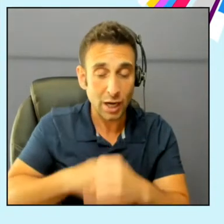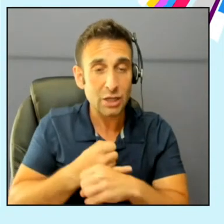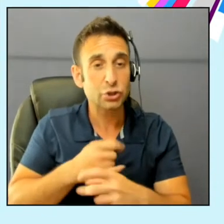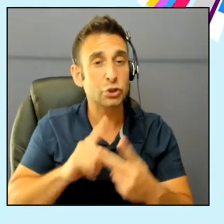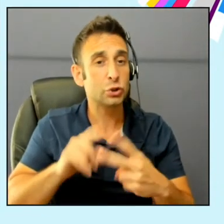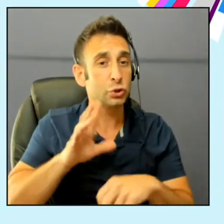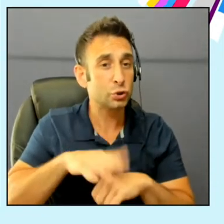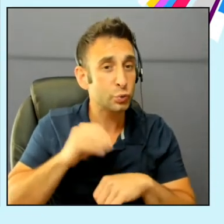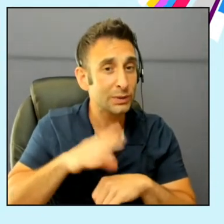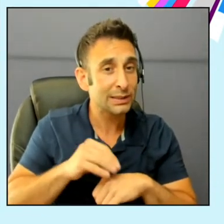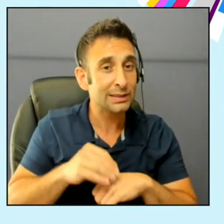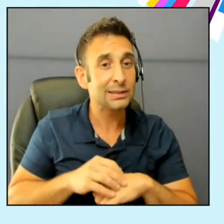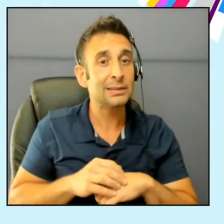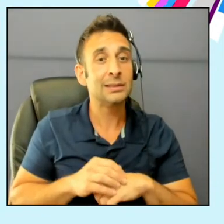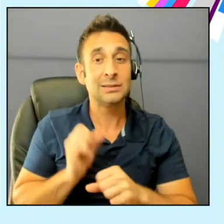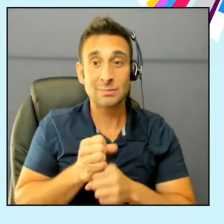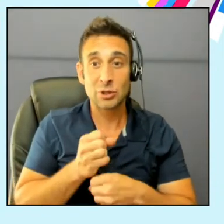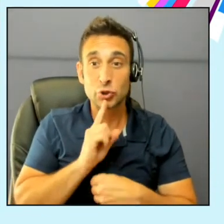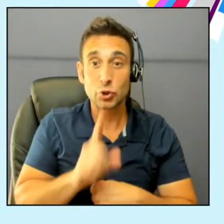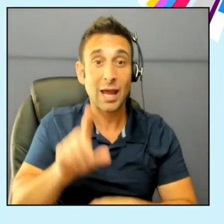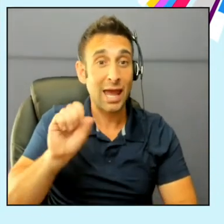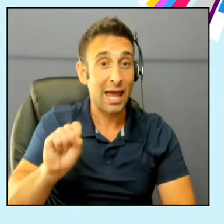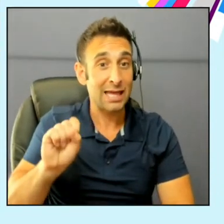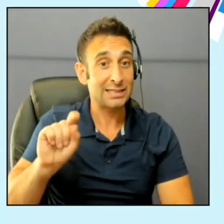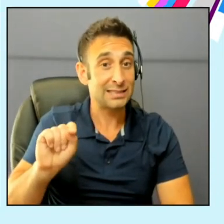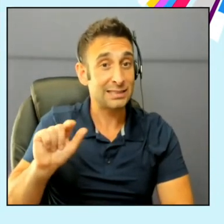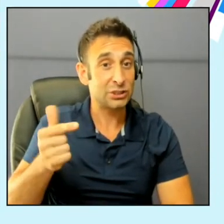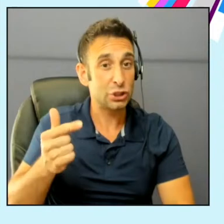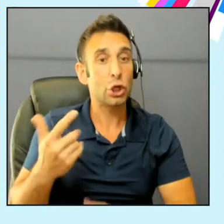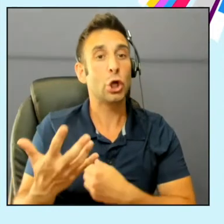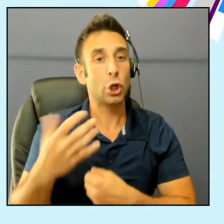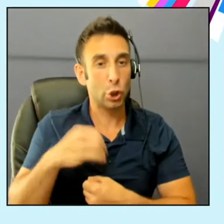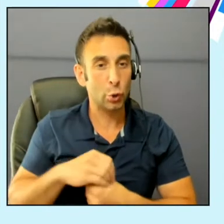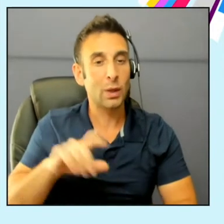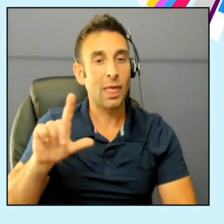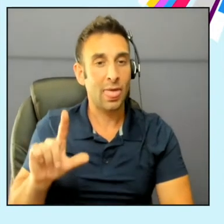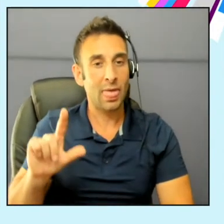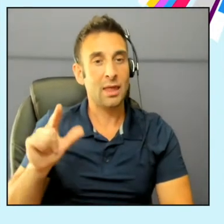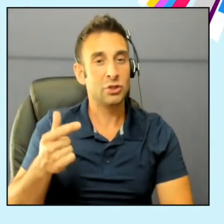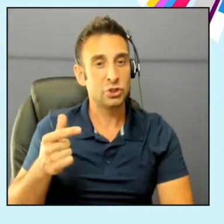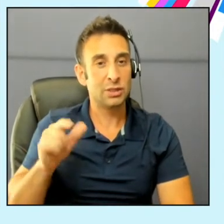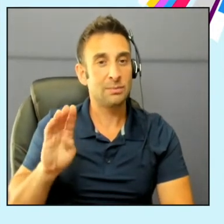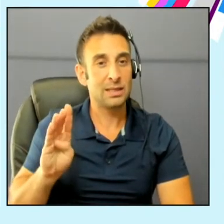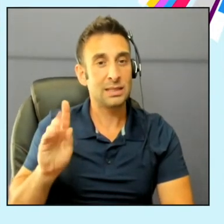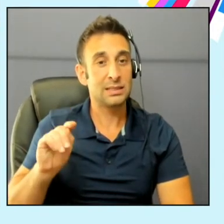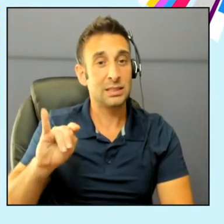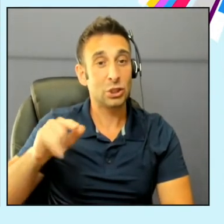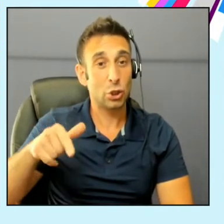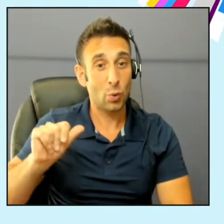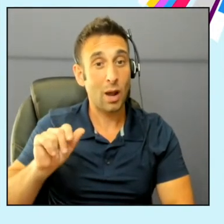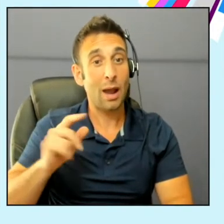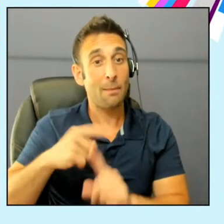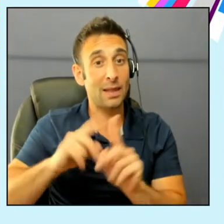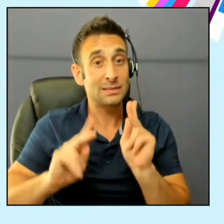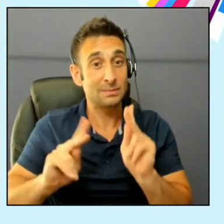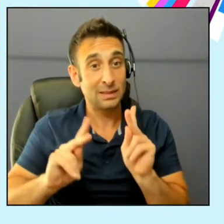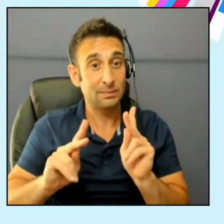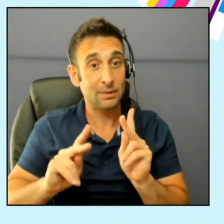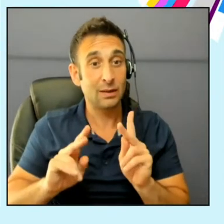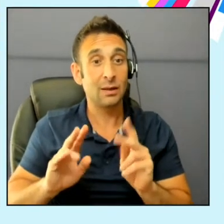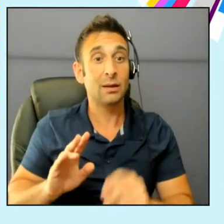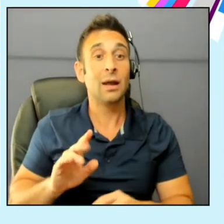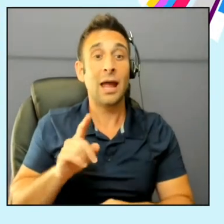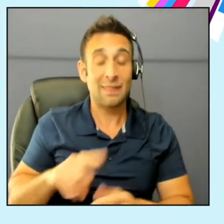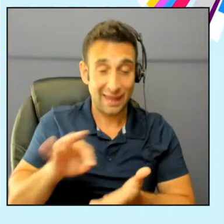sure that SDGs do include LGBTIQ plus people globally, and their voices, and they are accounted for